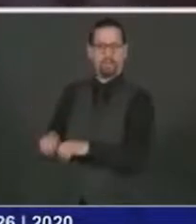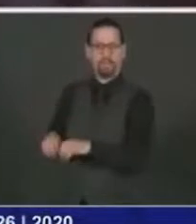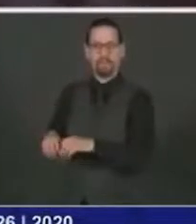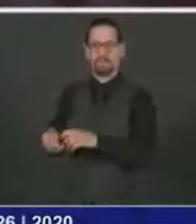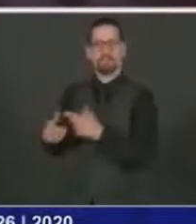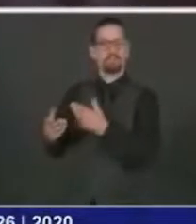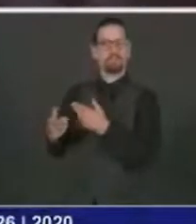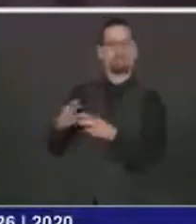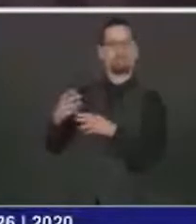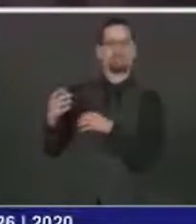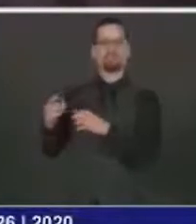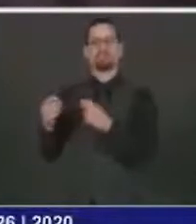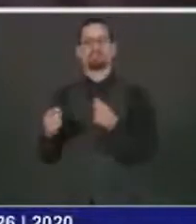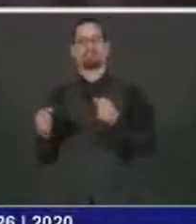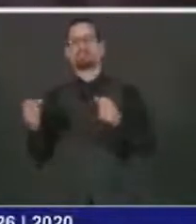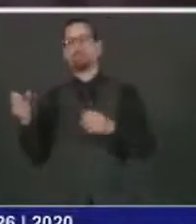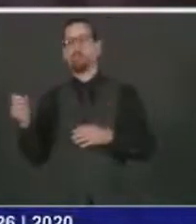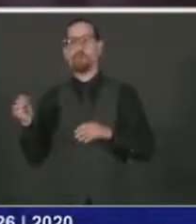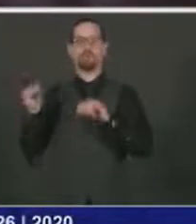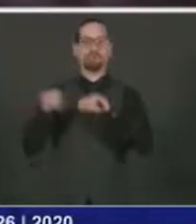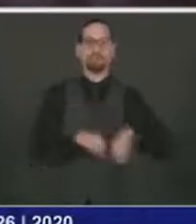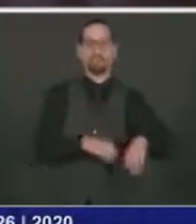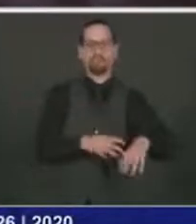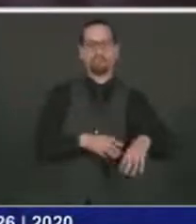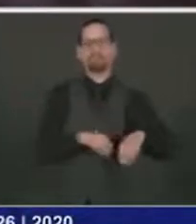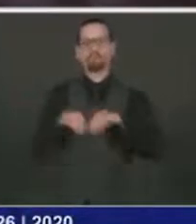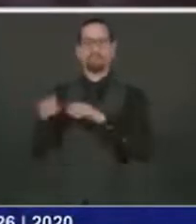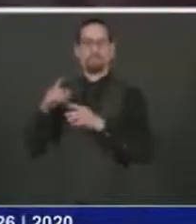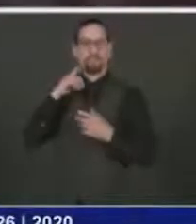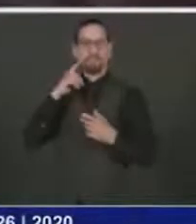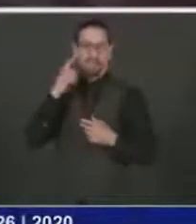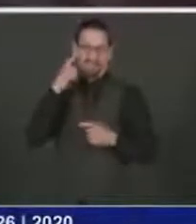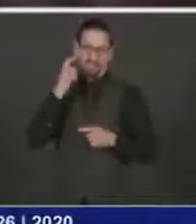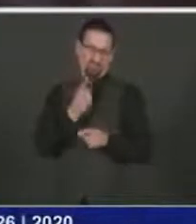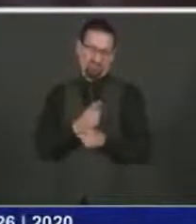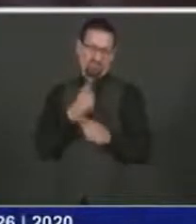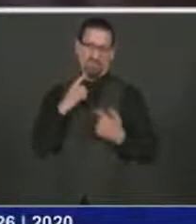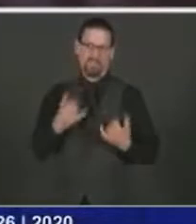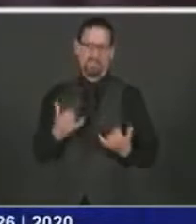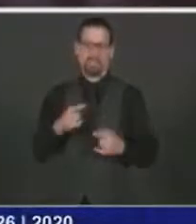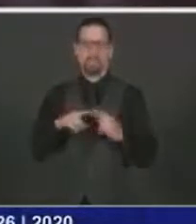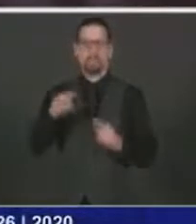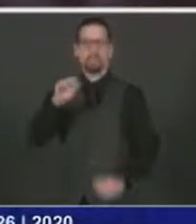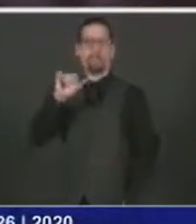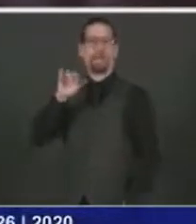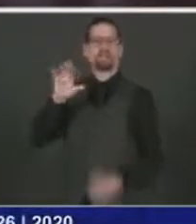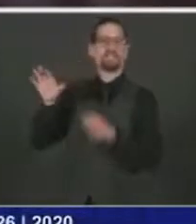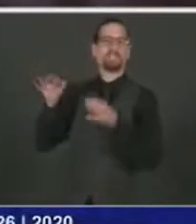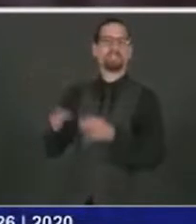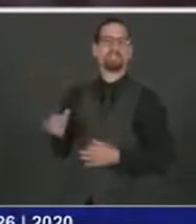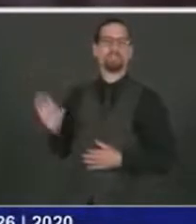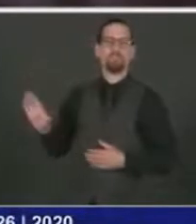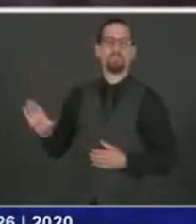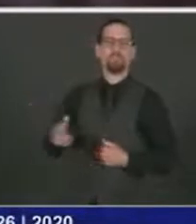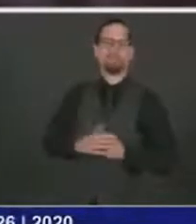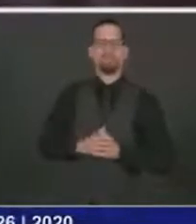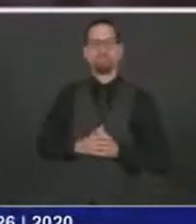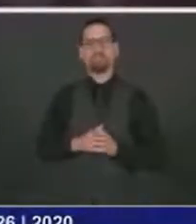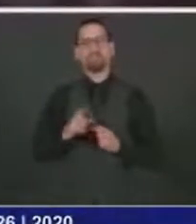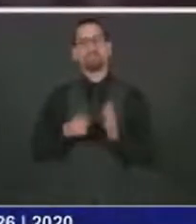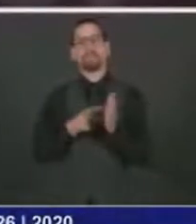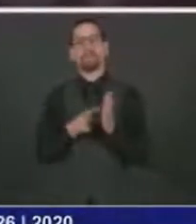temporary period of time, it's a practical thing to do, then she should do that. I think sometimes you just have to make